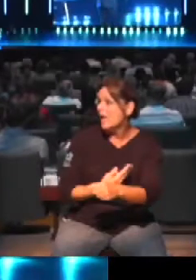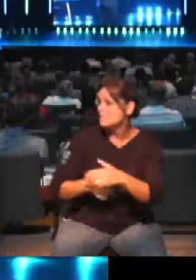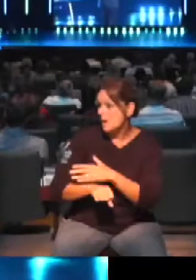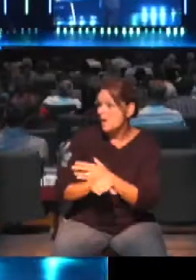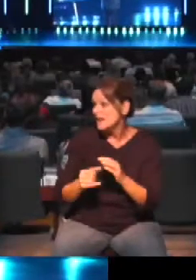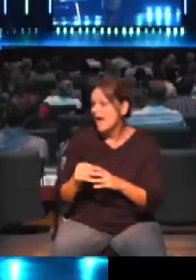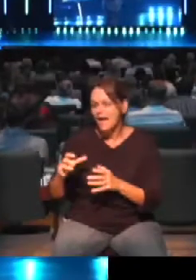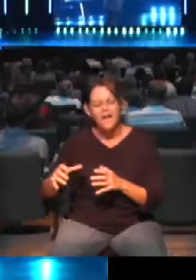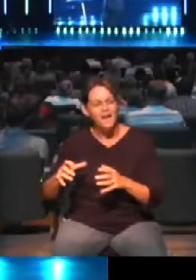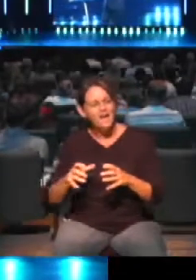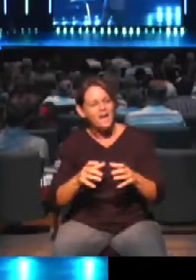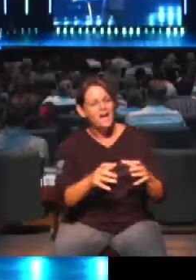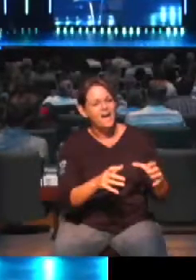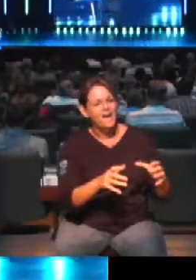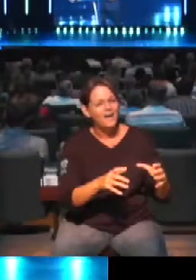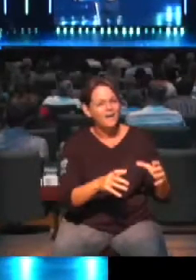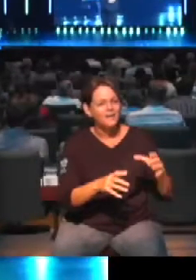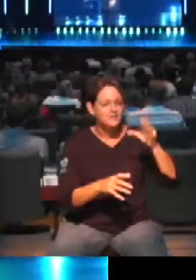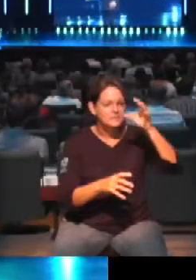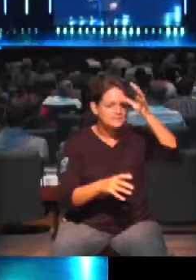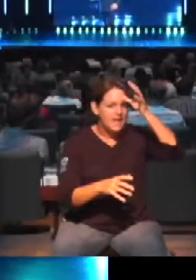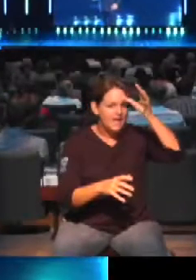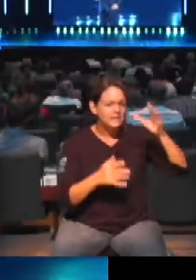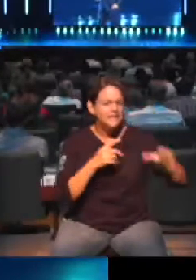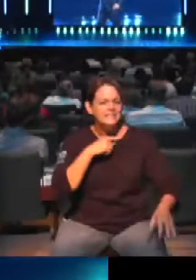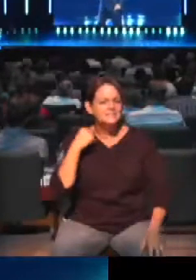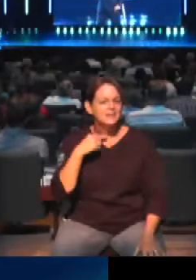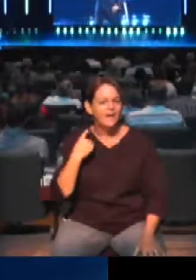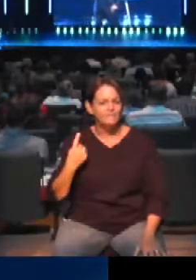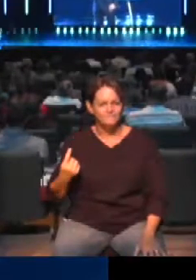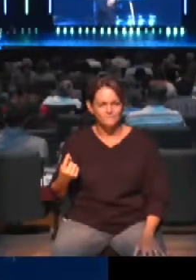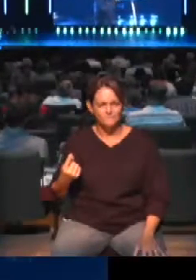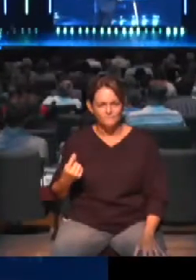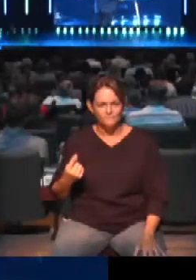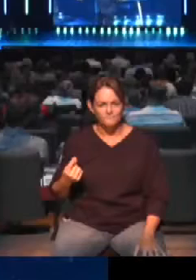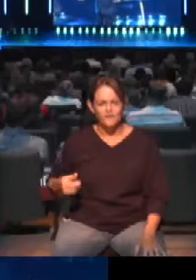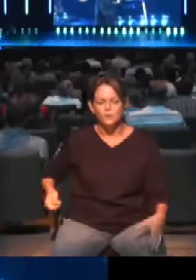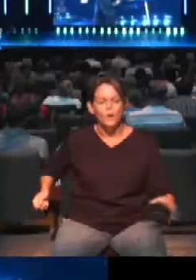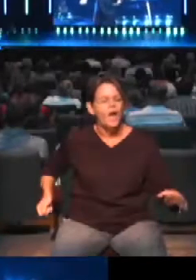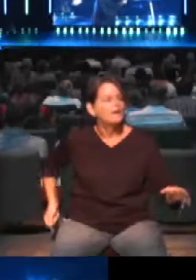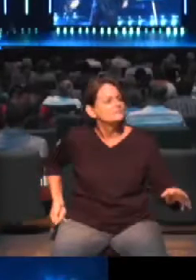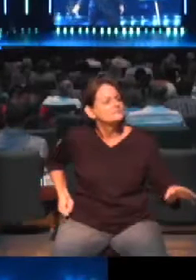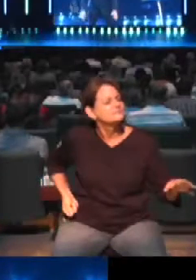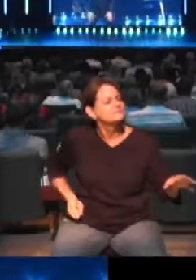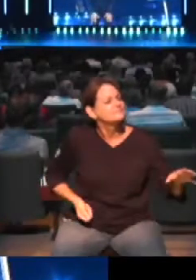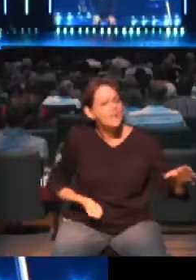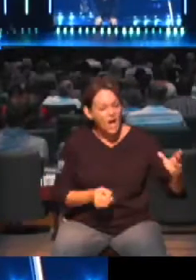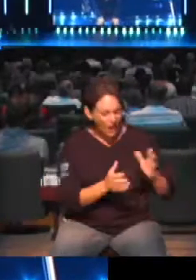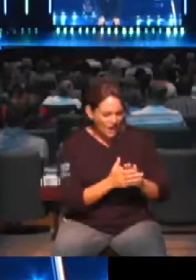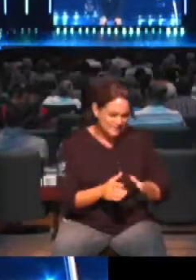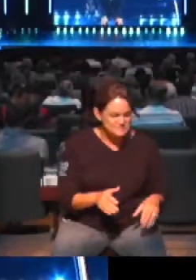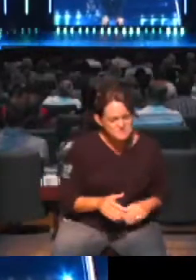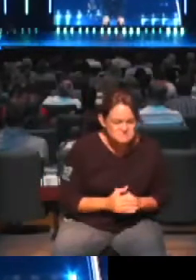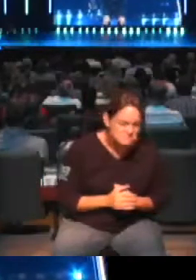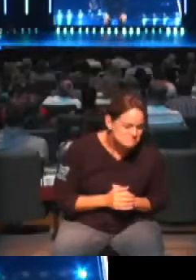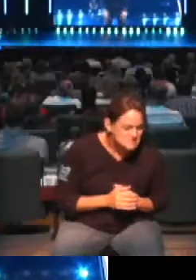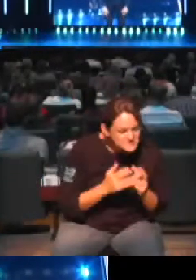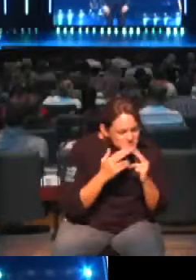start heading out to the barn, but the dad grabs the butcher knife on the way. They get out to the barn and they're sitting there. They say, oh,